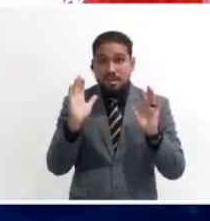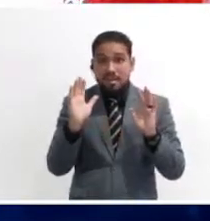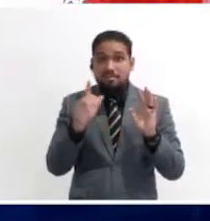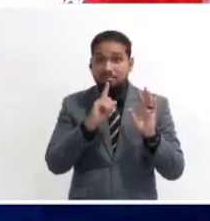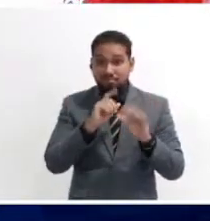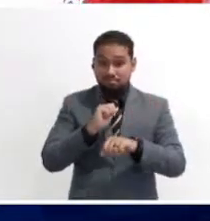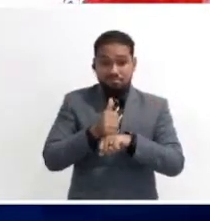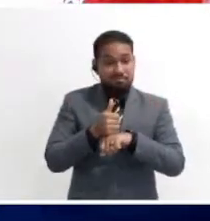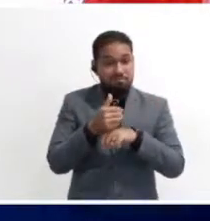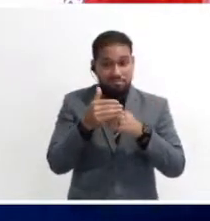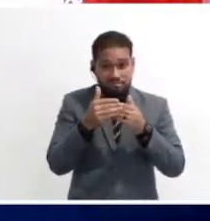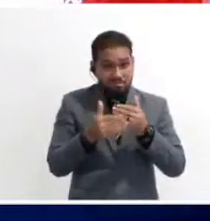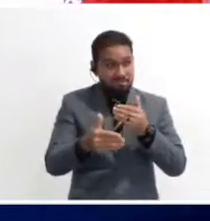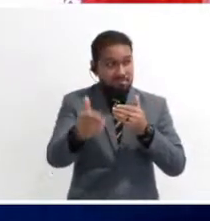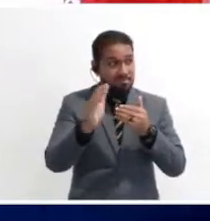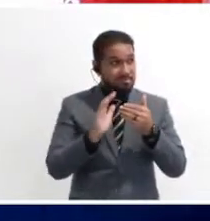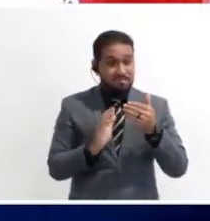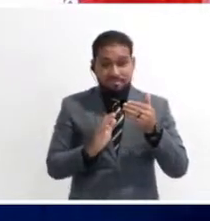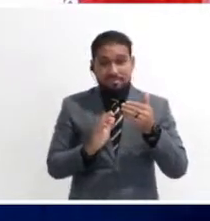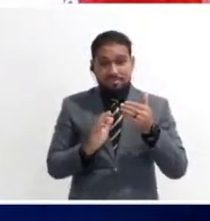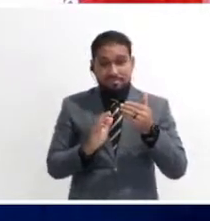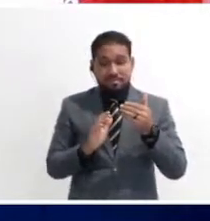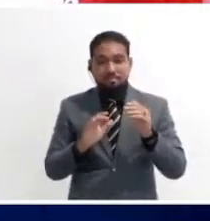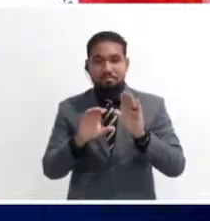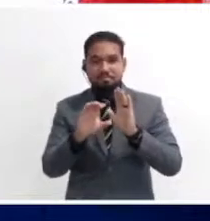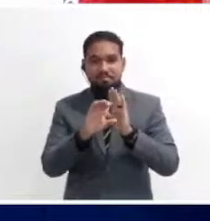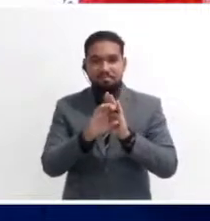right, that's a GPU